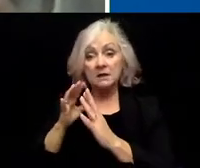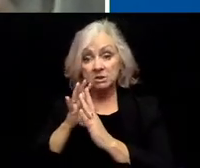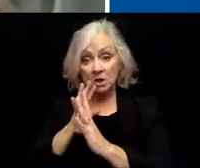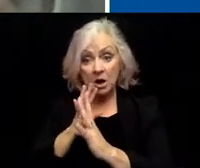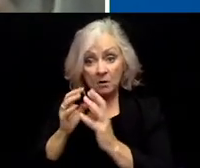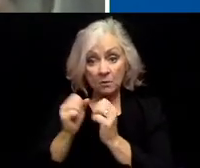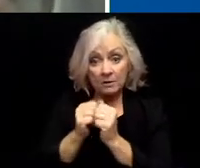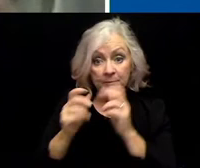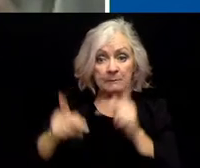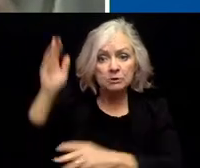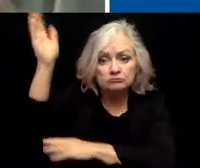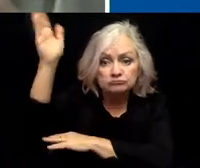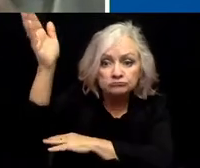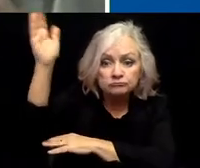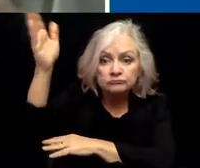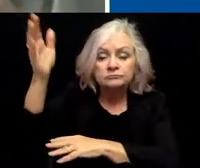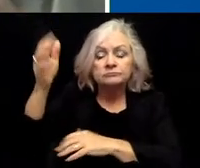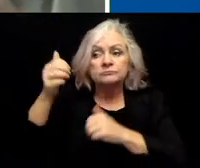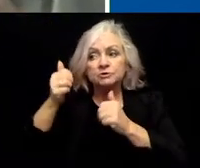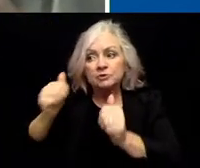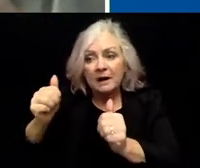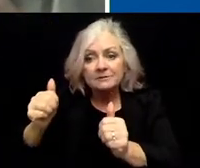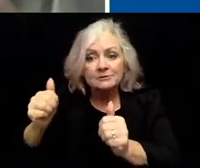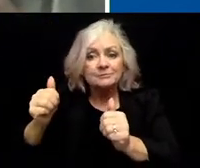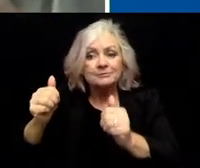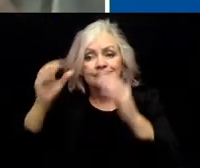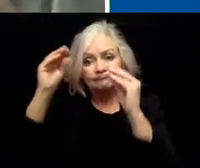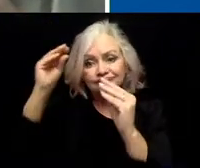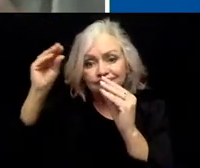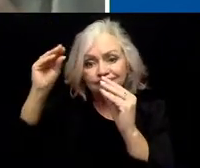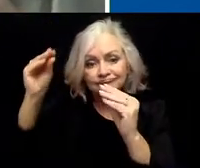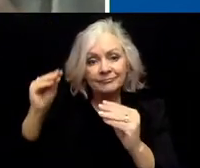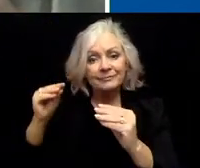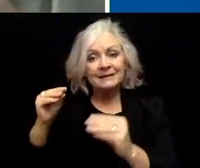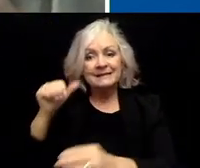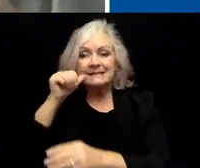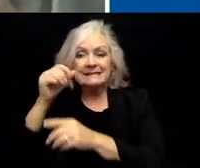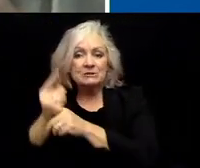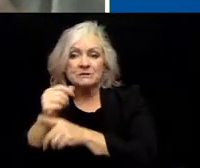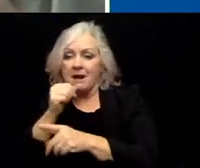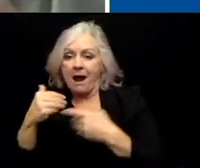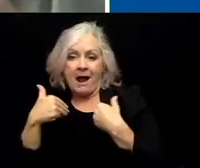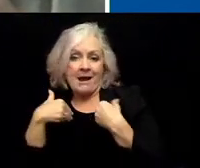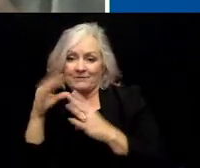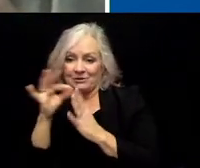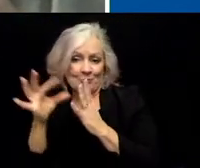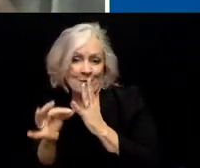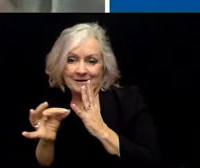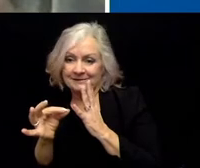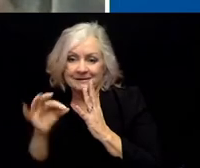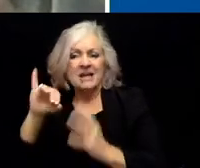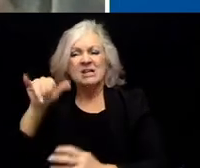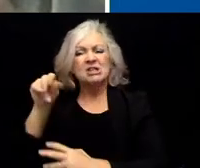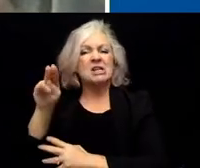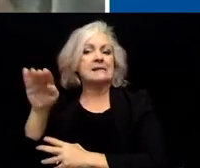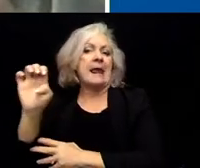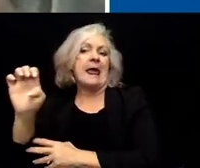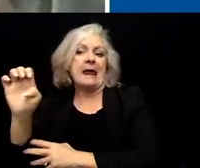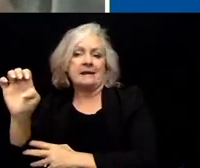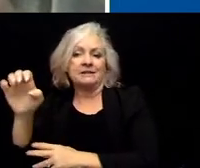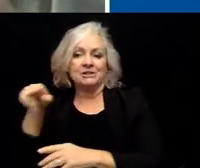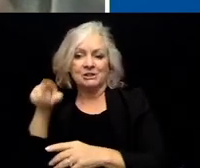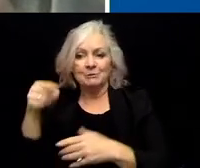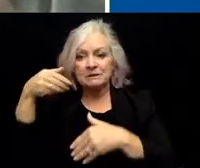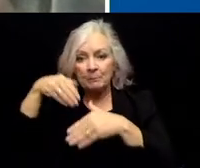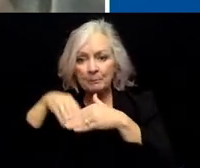to students trying to increase awareness, I point out that Janae didn't really have a choice. She's 3.5 years younger than Jaden. So, you know, she was born into a family with a